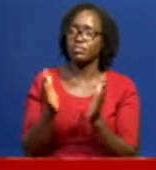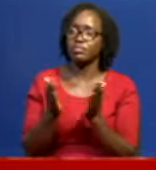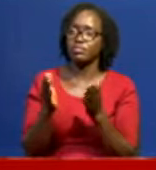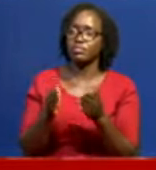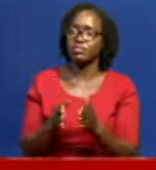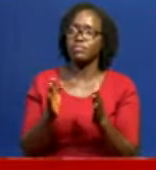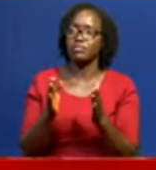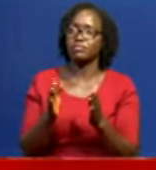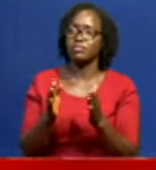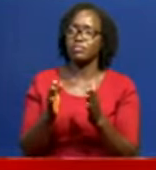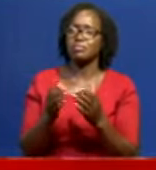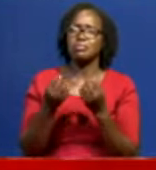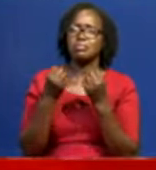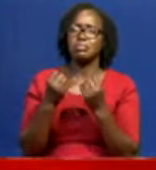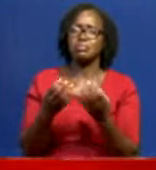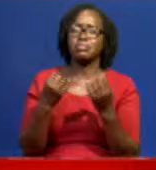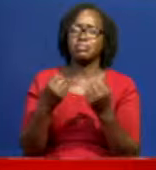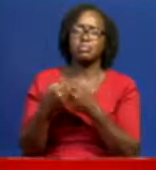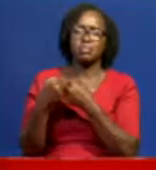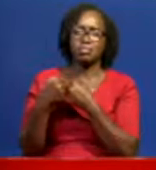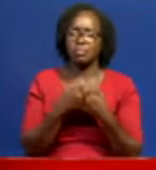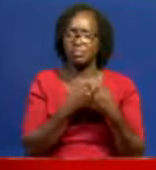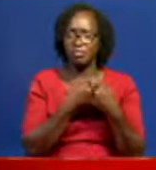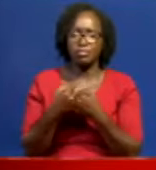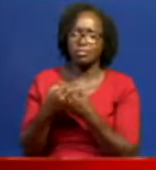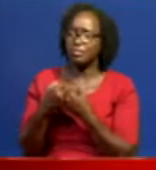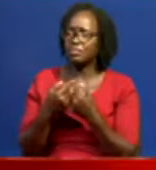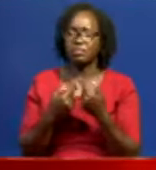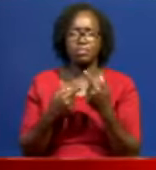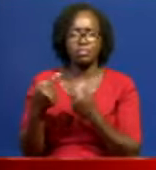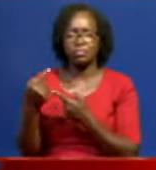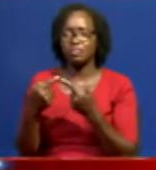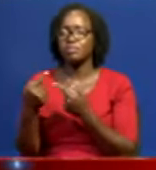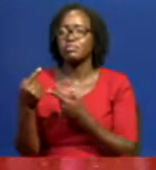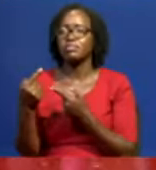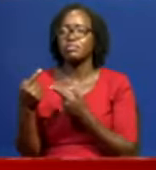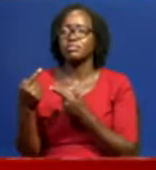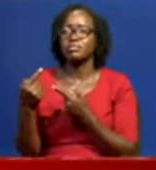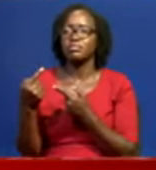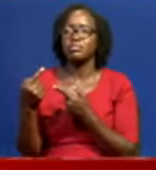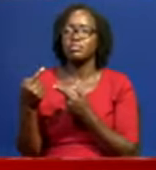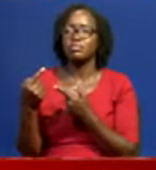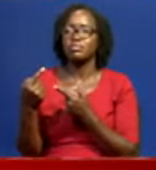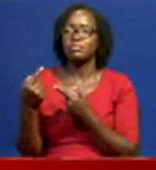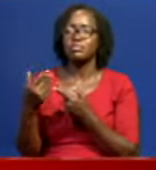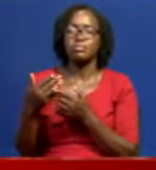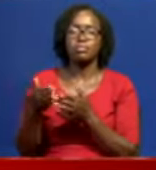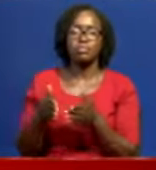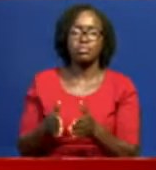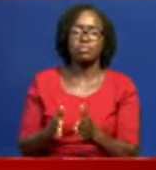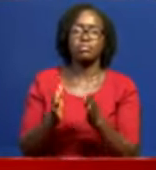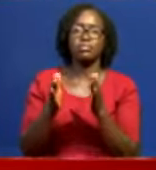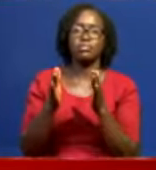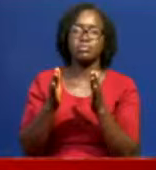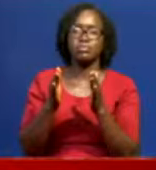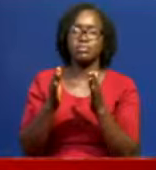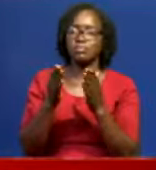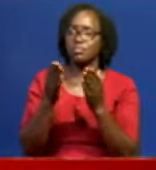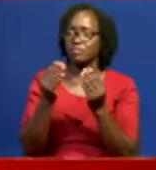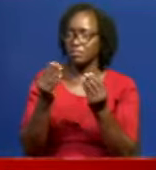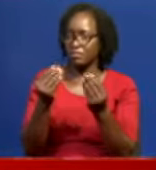amid enormous challenges and significant difficulties. Our path will be